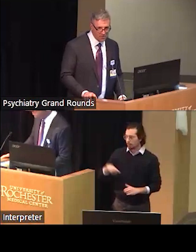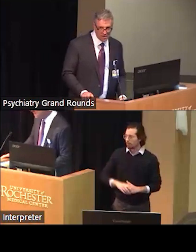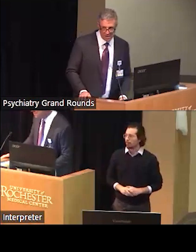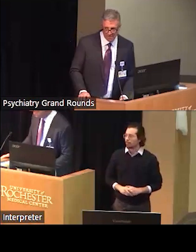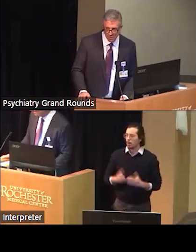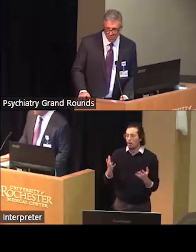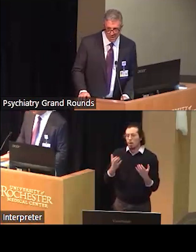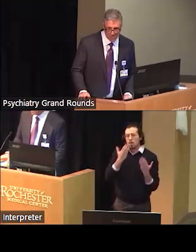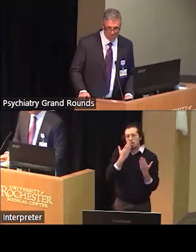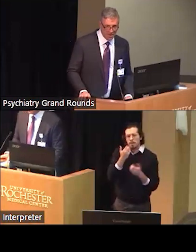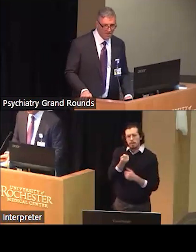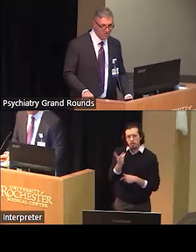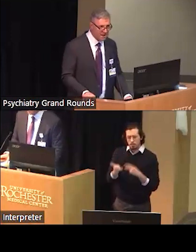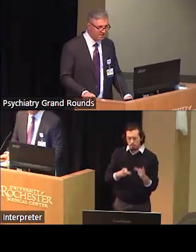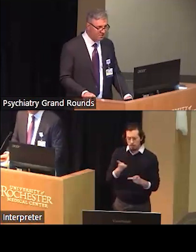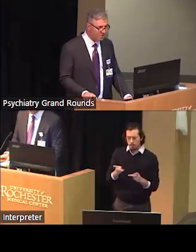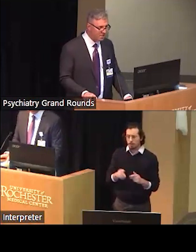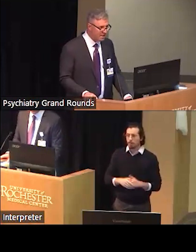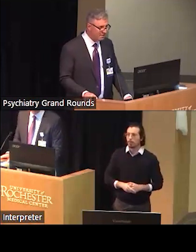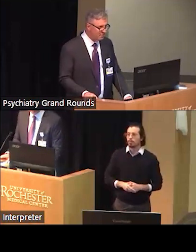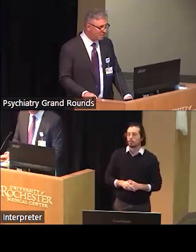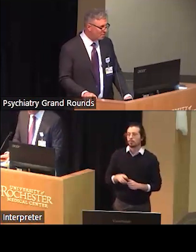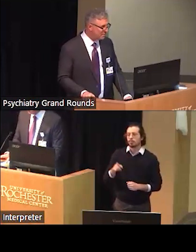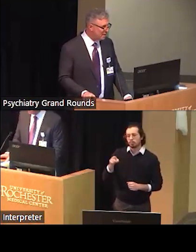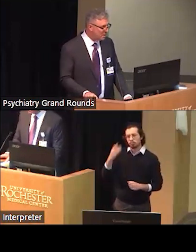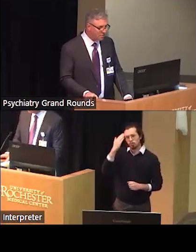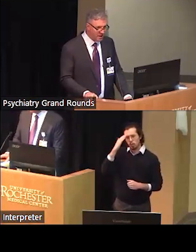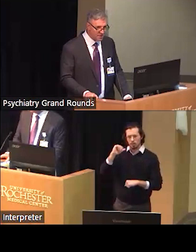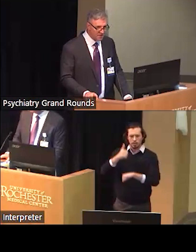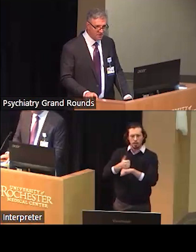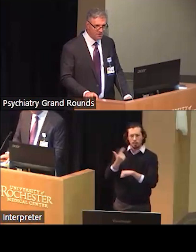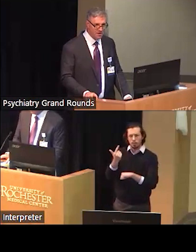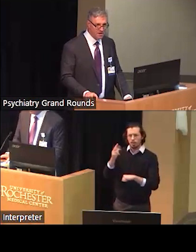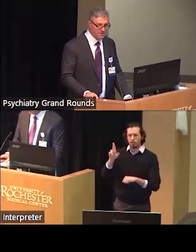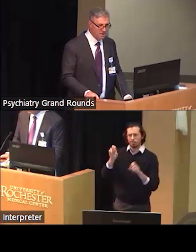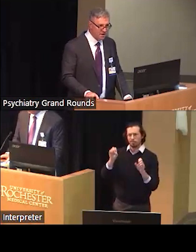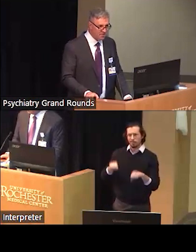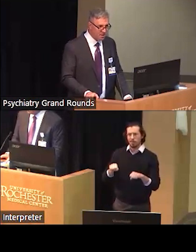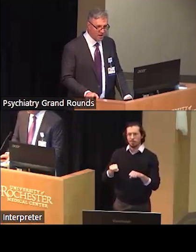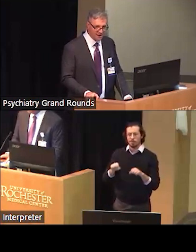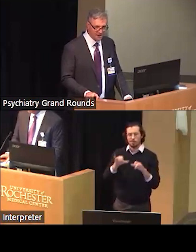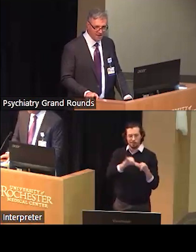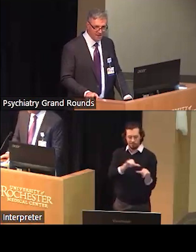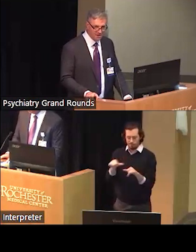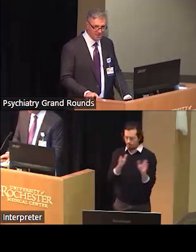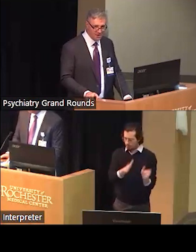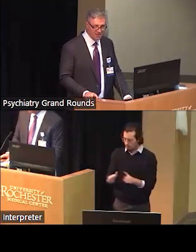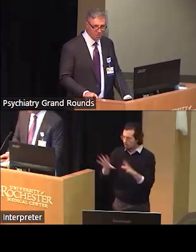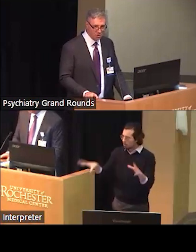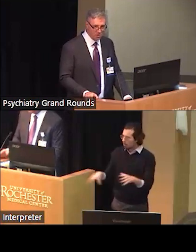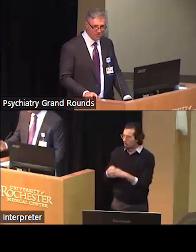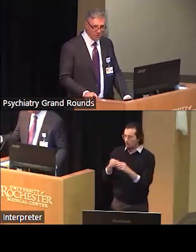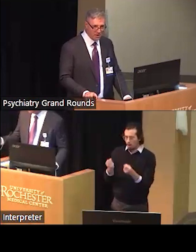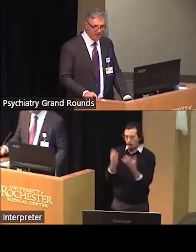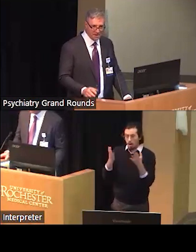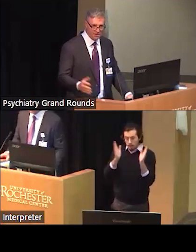First off, I want to thank a few people who made this possible. As you know, setting up a grand rounds can be like setting up a wedding. There's a lot of